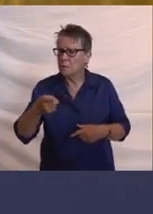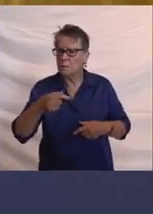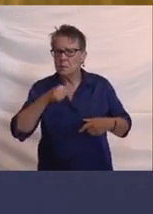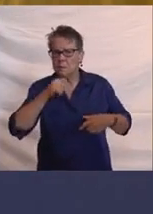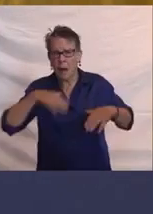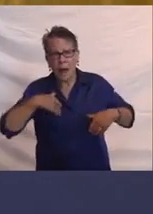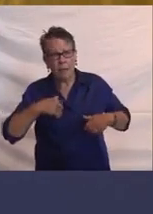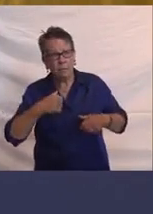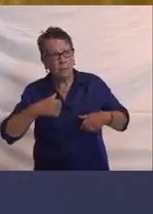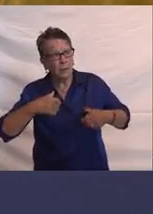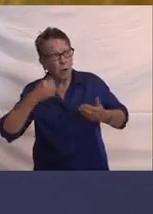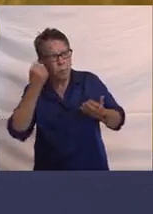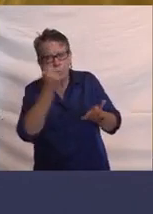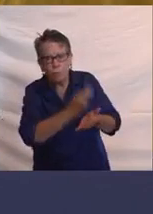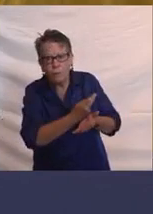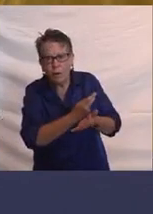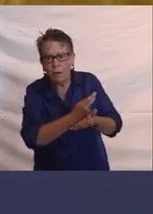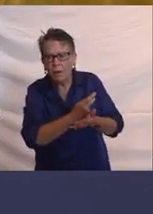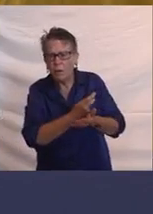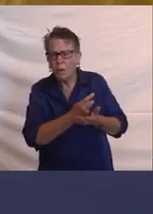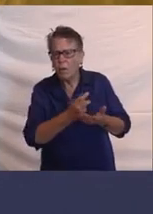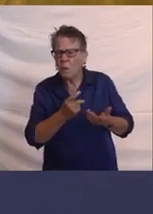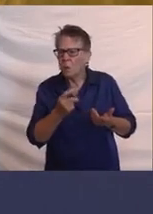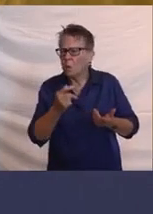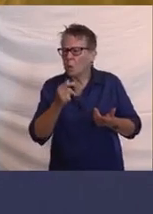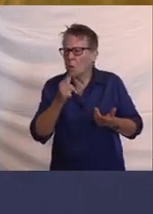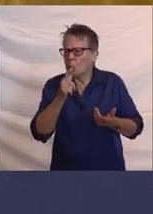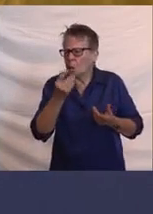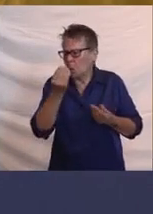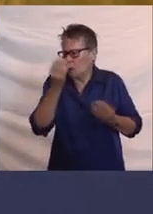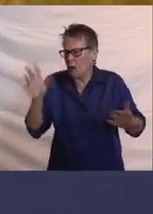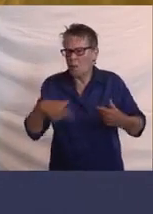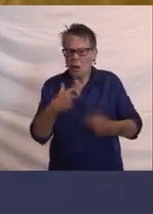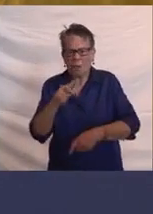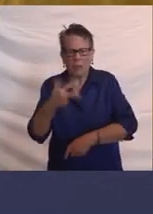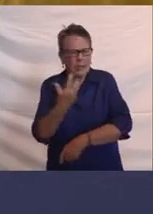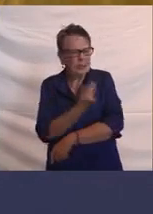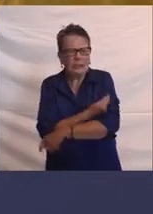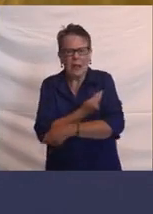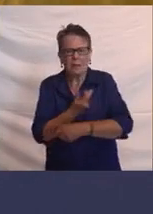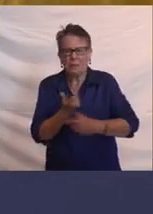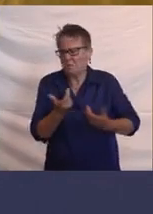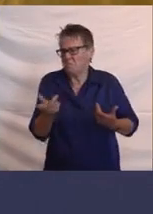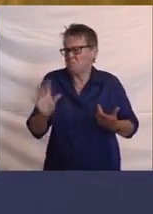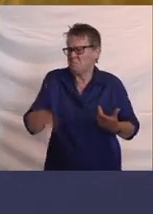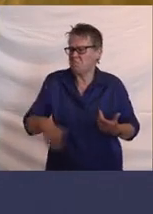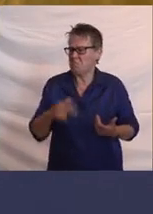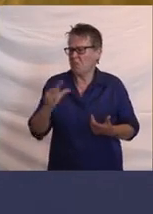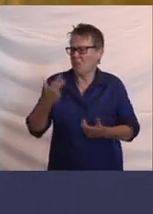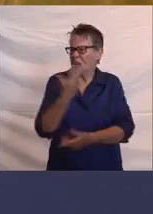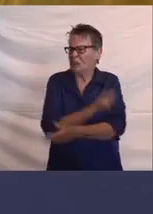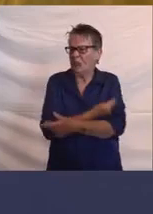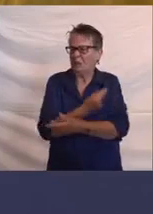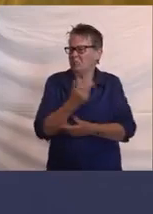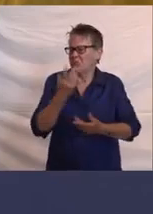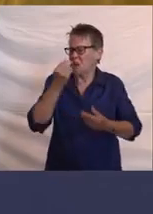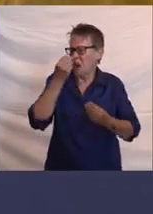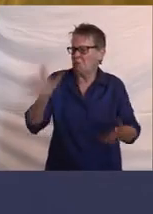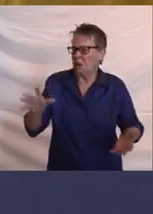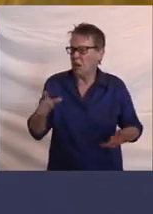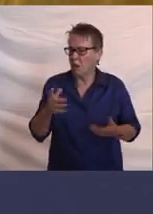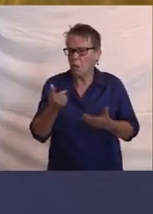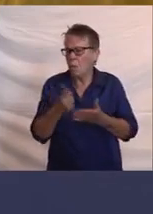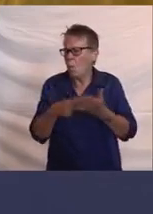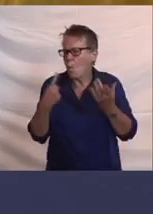What would go wrong if somebody decided to just get a 3rd dose on their own? Commissioner, does the high-risk population include prisoners